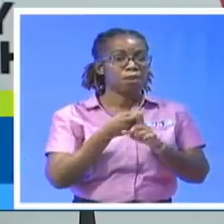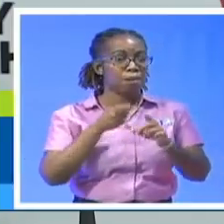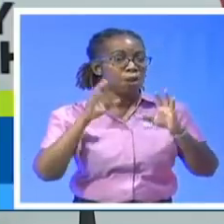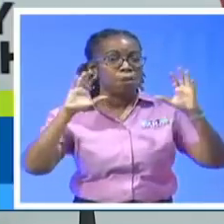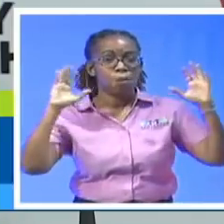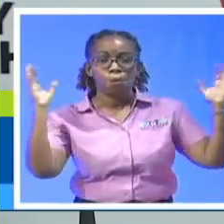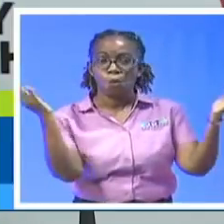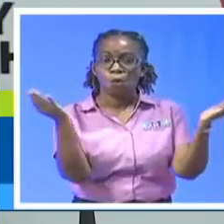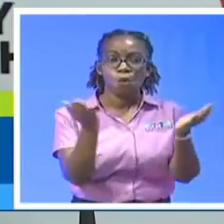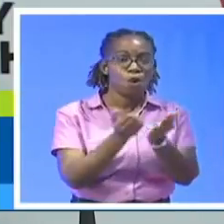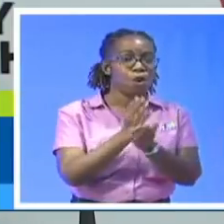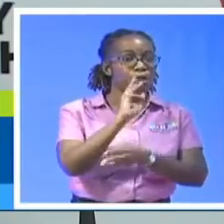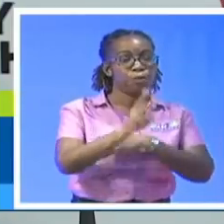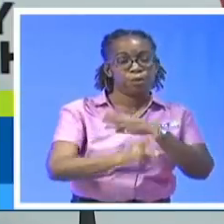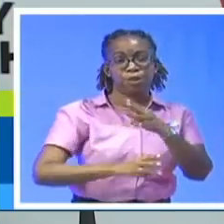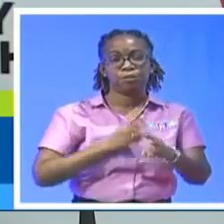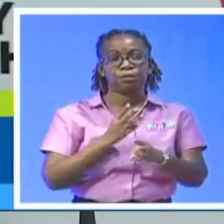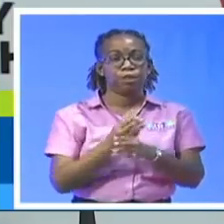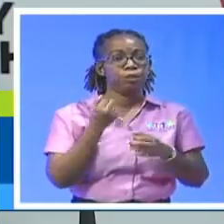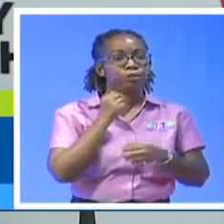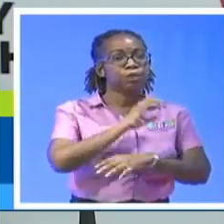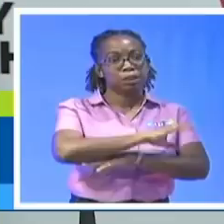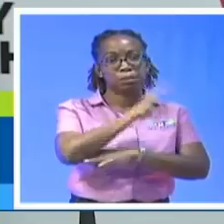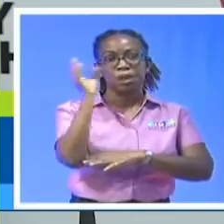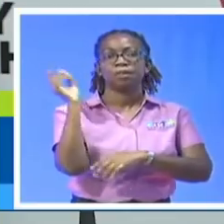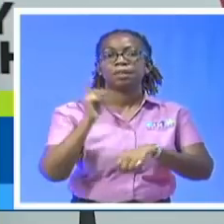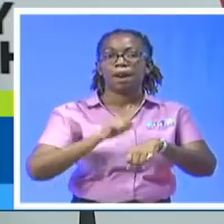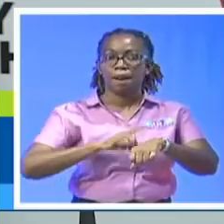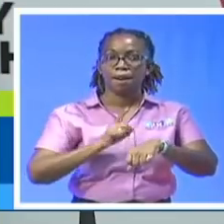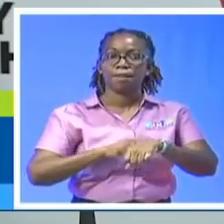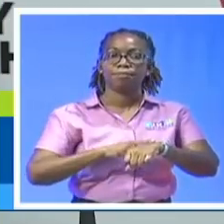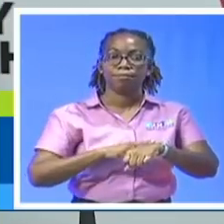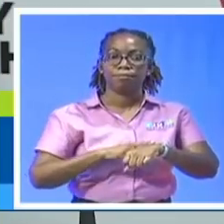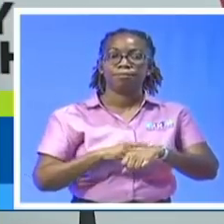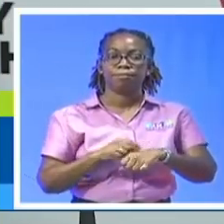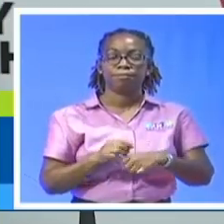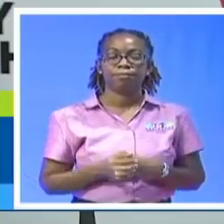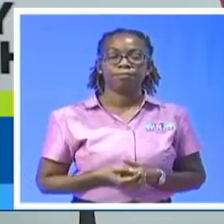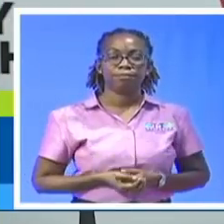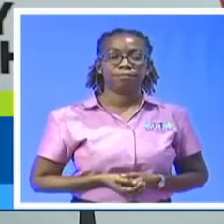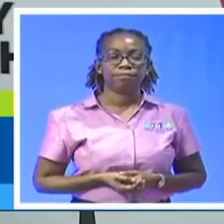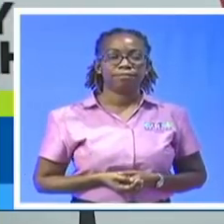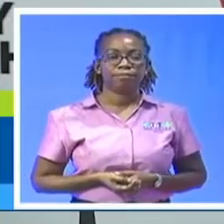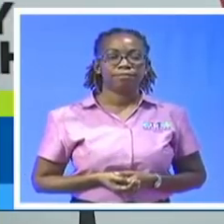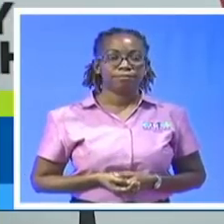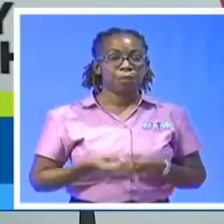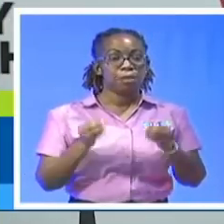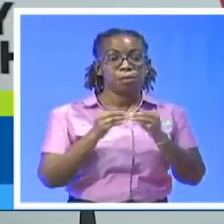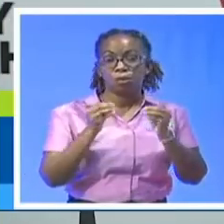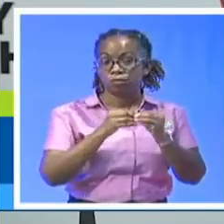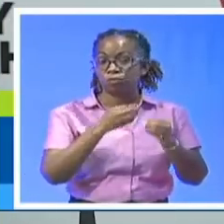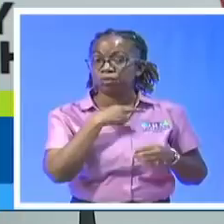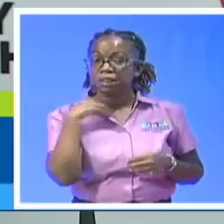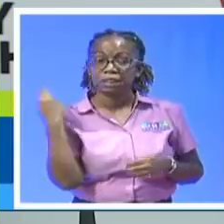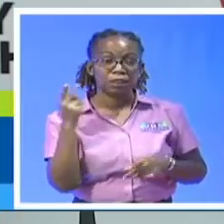as they move into their holiday period. And what is the extra risk for persons in the northern climates is